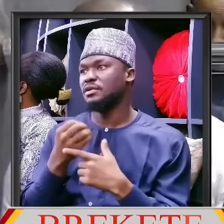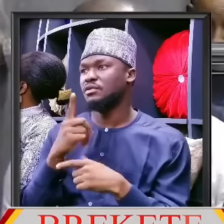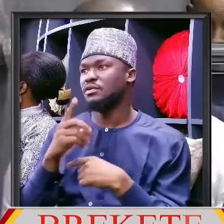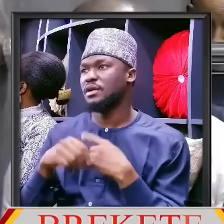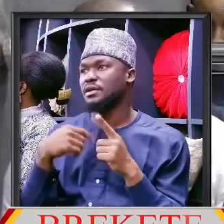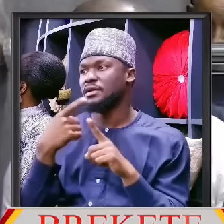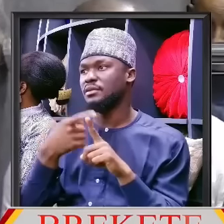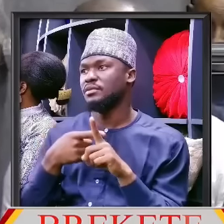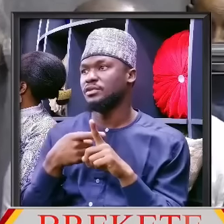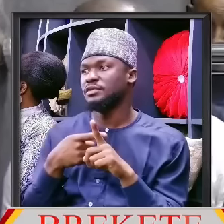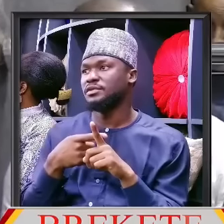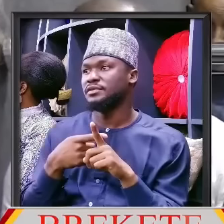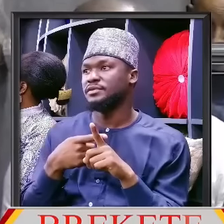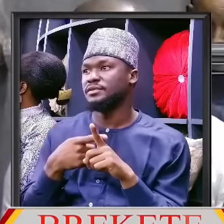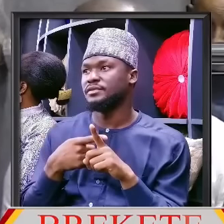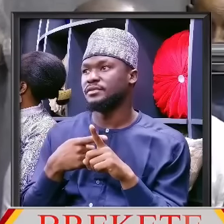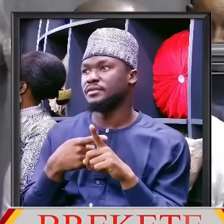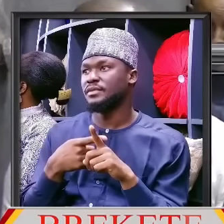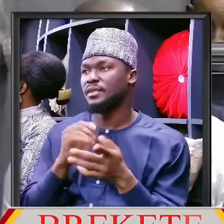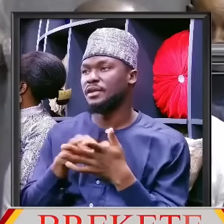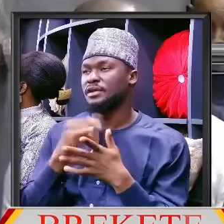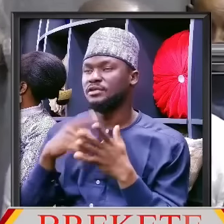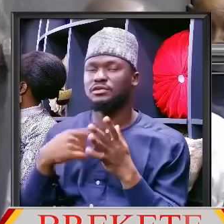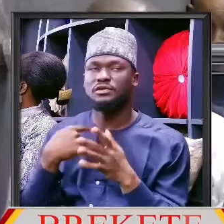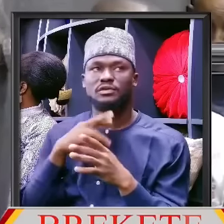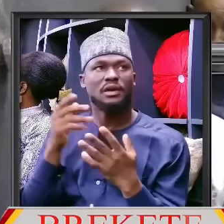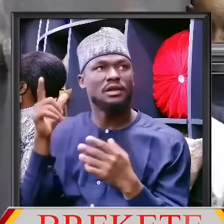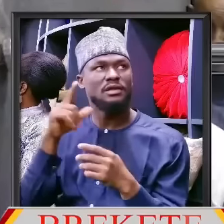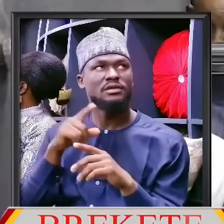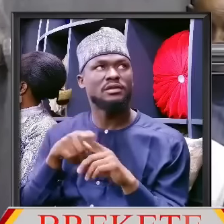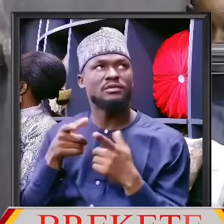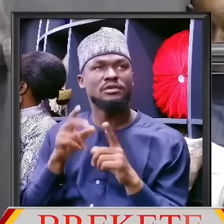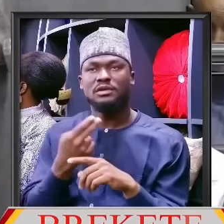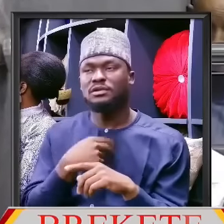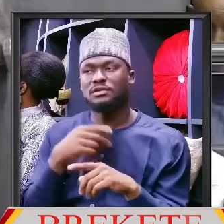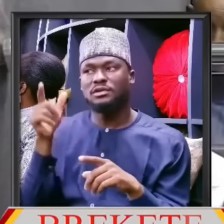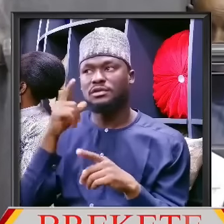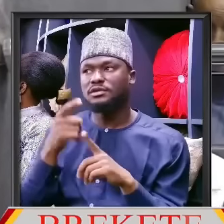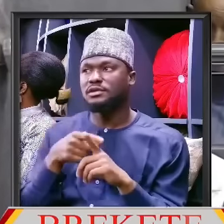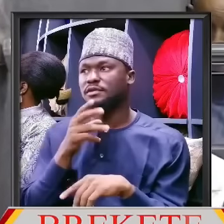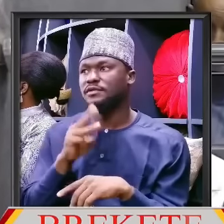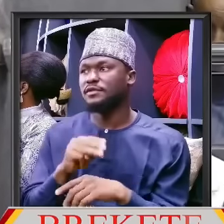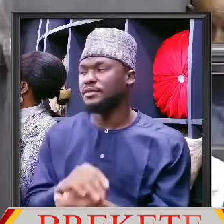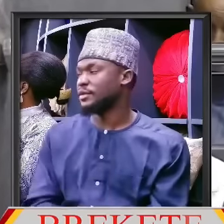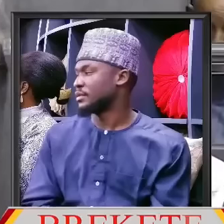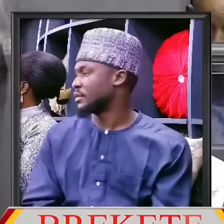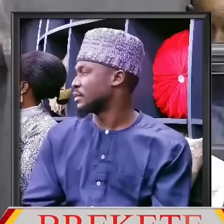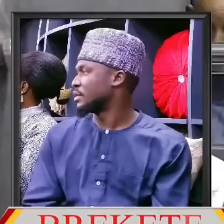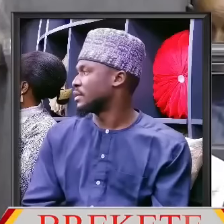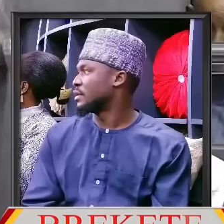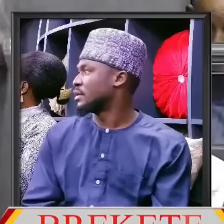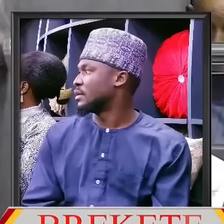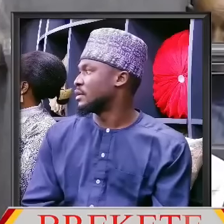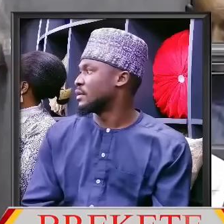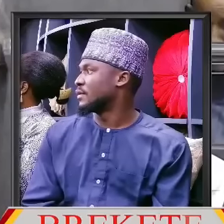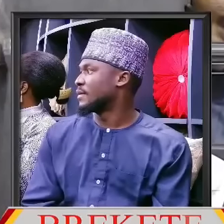1 month. Now waiting with the look for, but make I hear from the provost as you insist. Very quickly, make a quick say